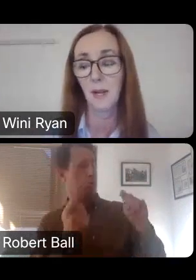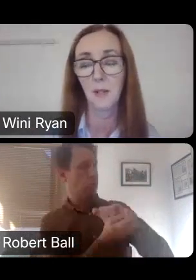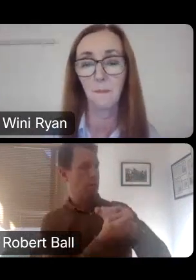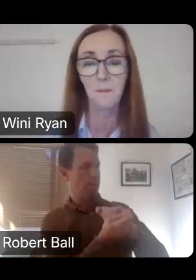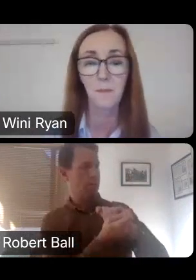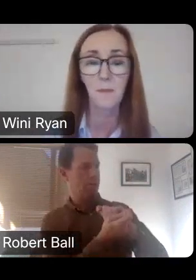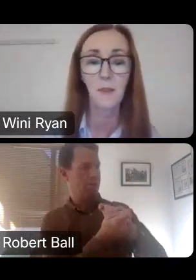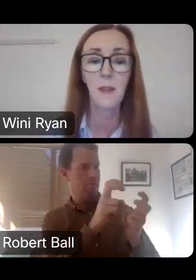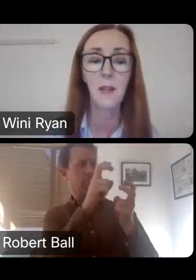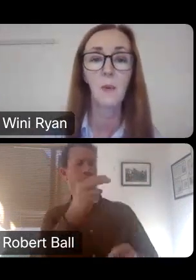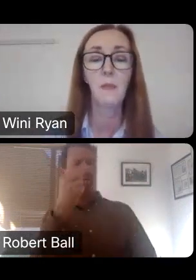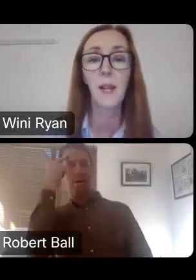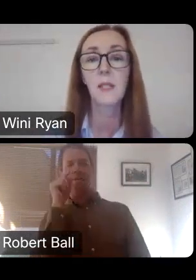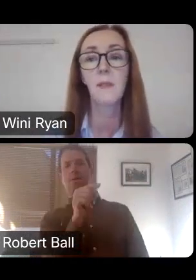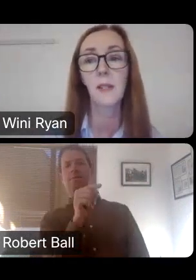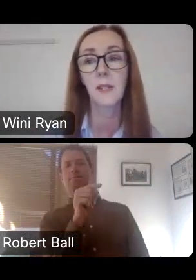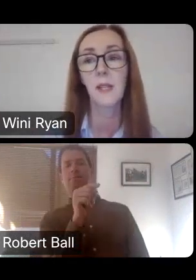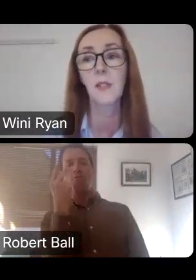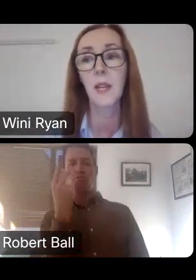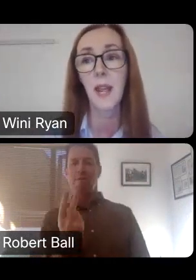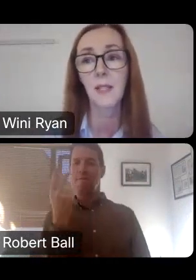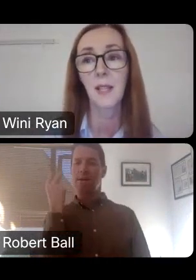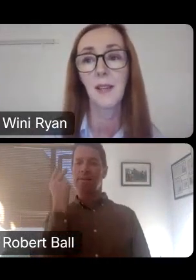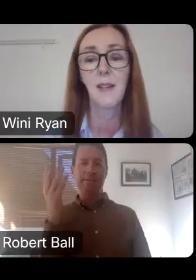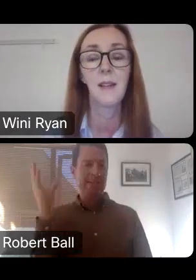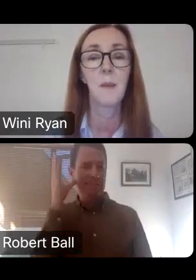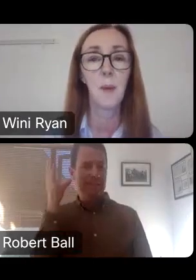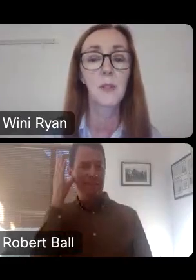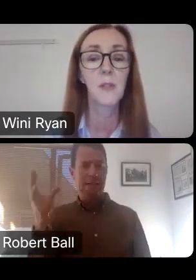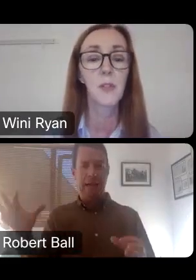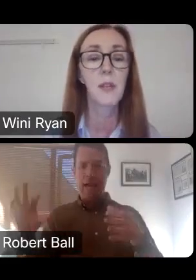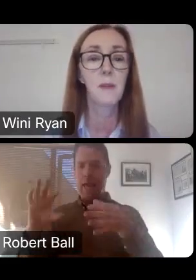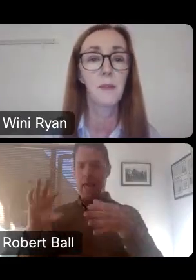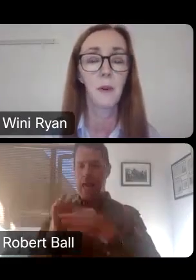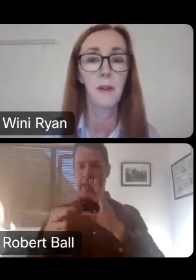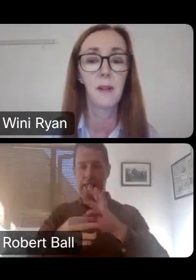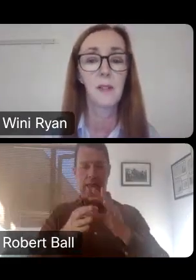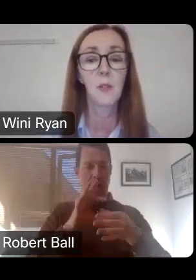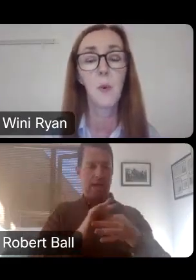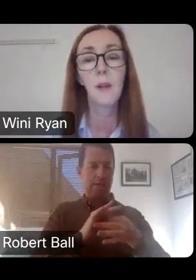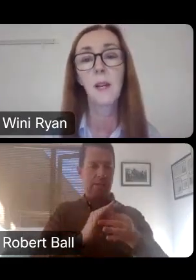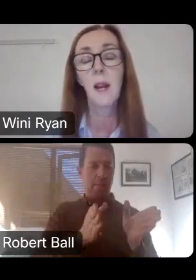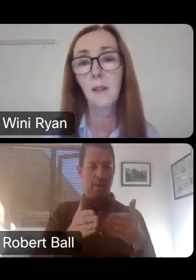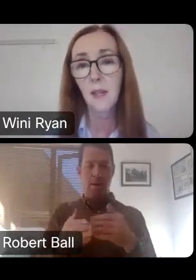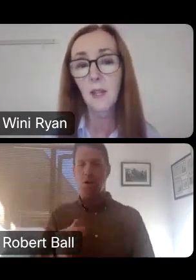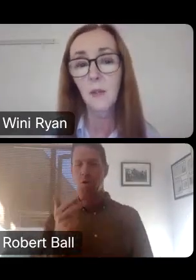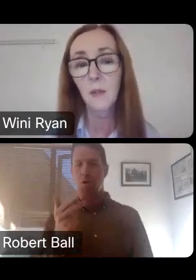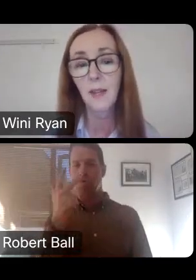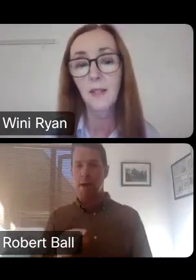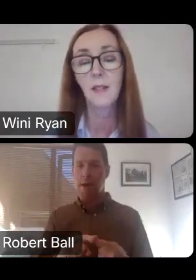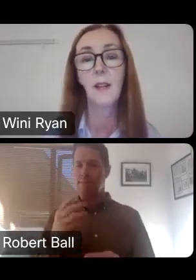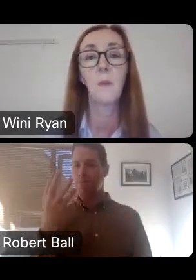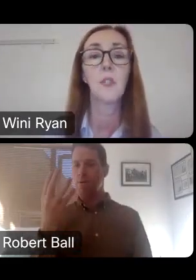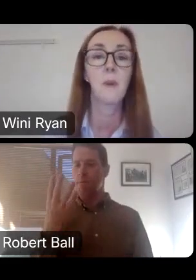from that. Reflective listening is connecting boxes 3 and 4. So what I think you